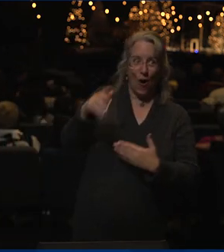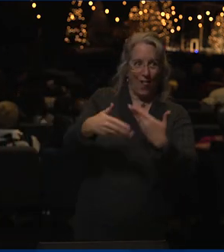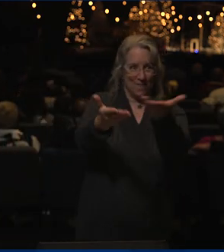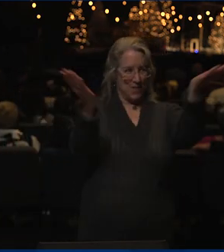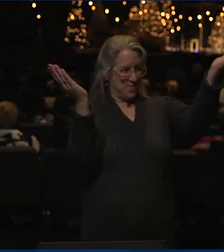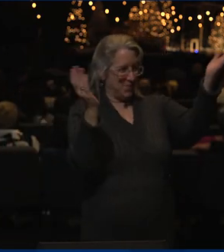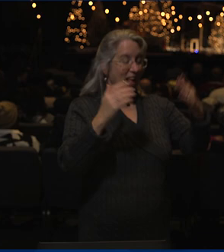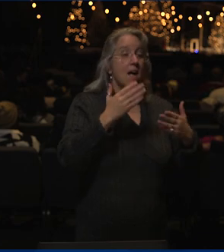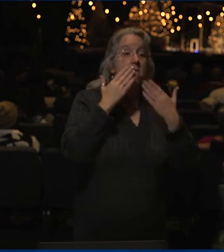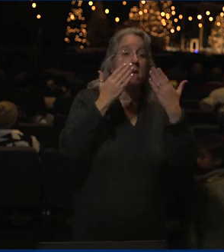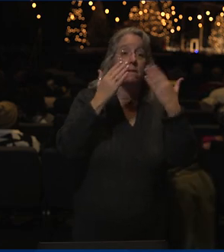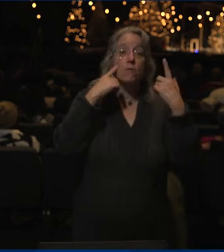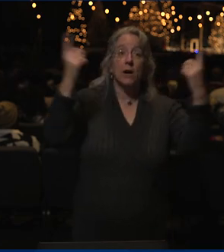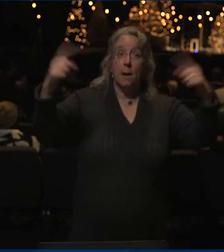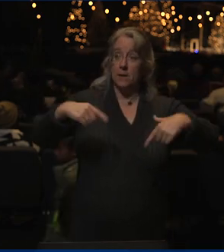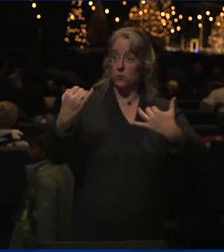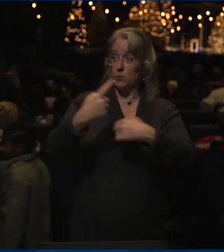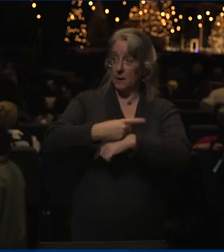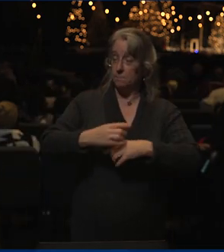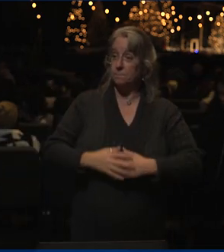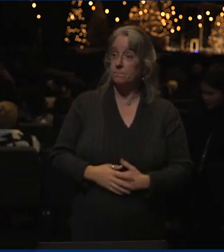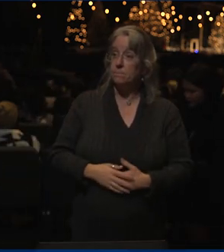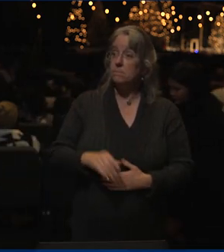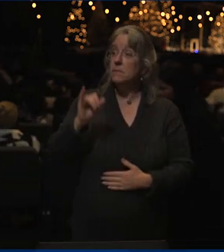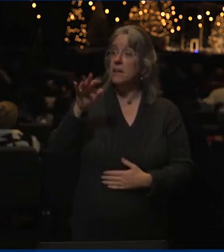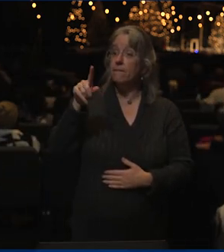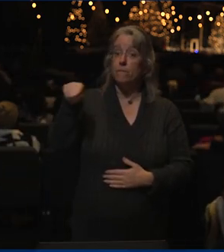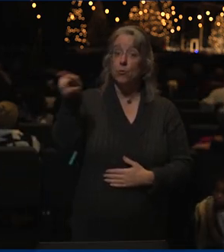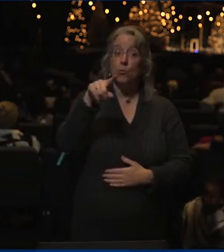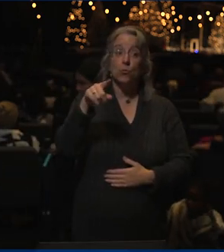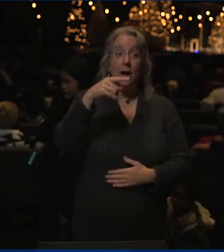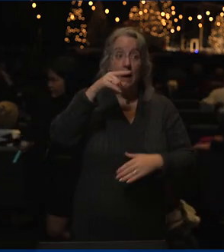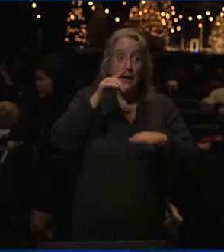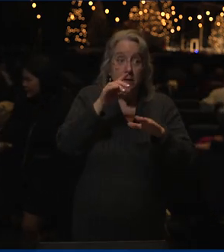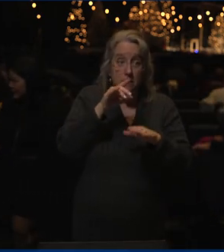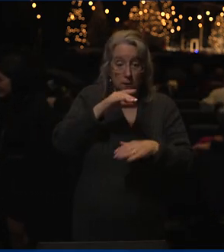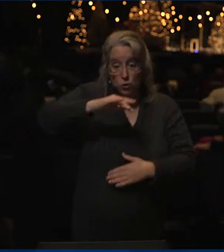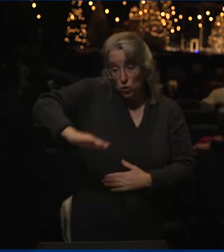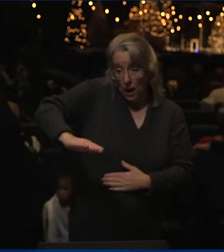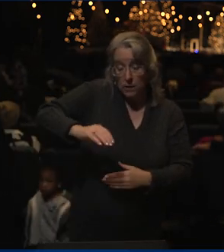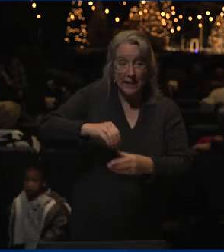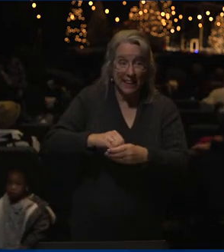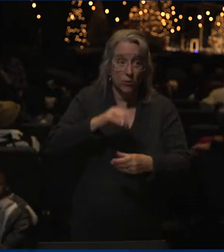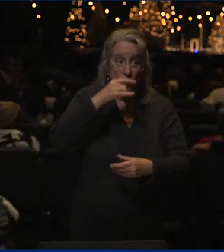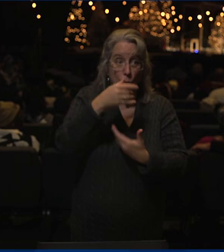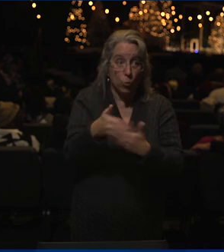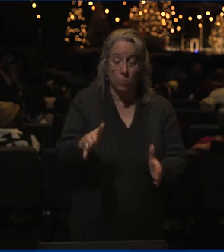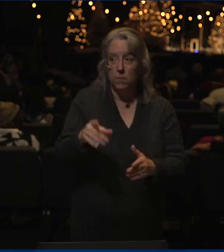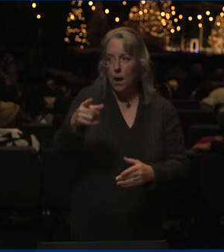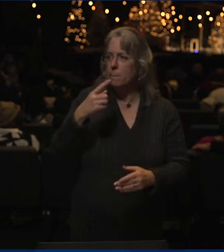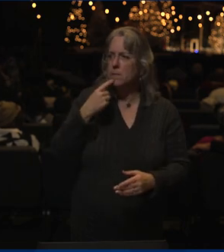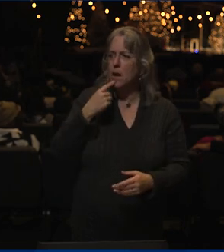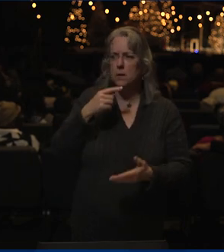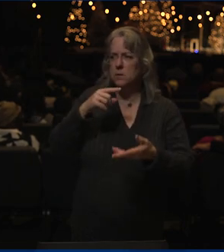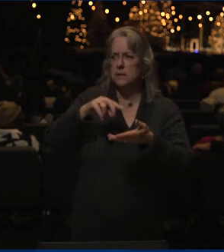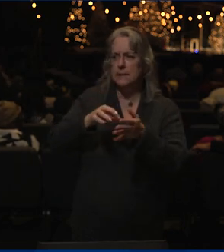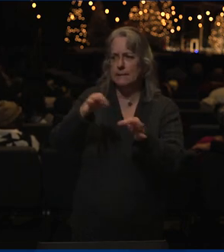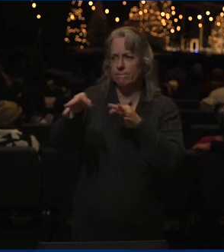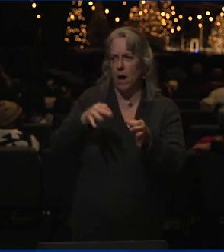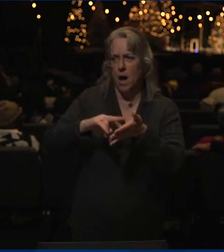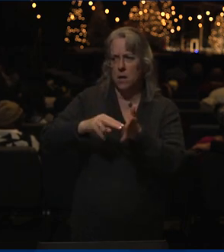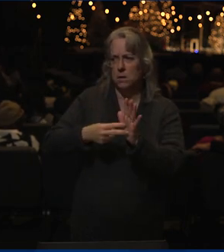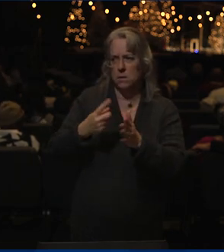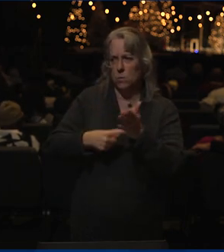being here today. Now, if you are a kid in the room, I'm not going to quantify what I mean by kid, but if you consider yourself a kid